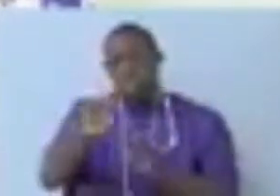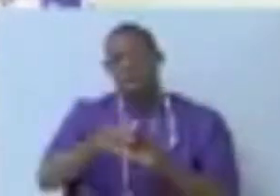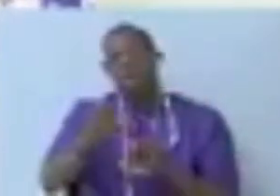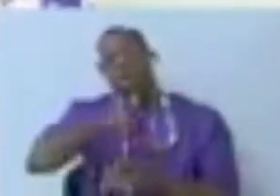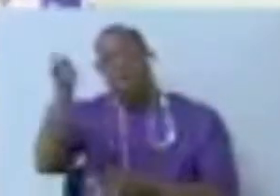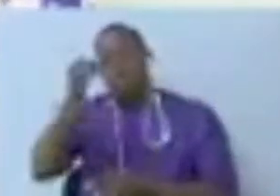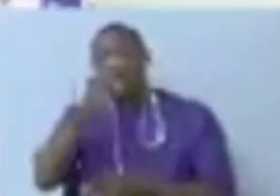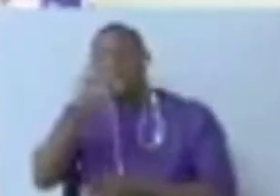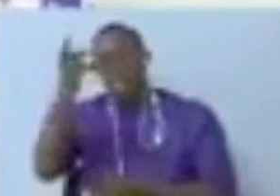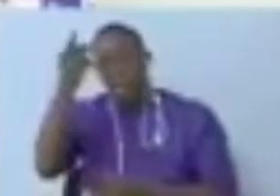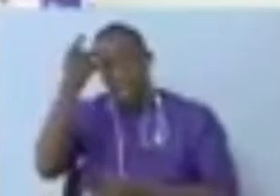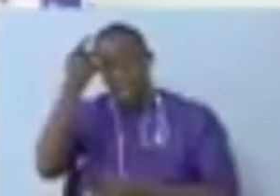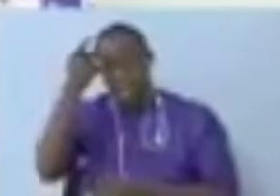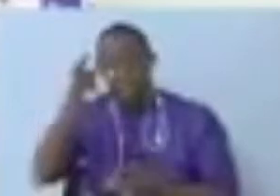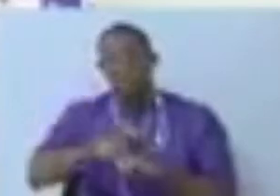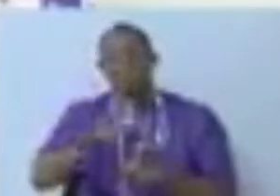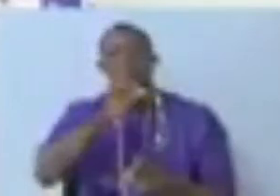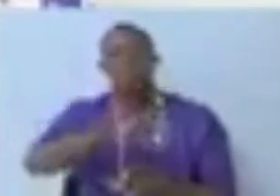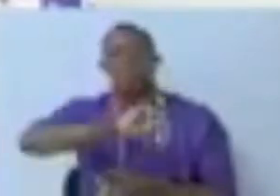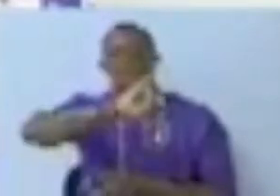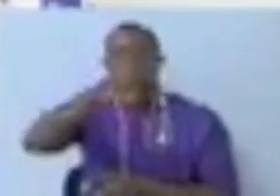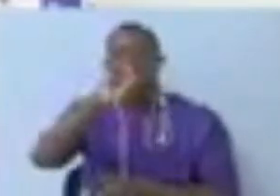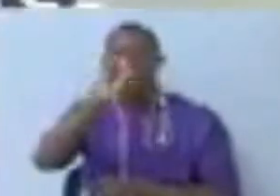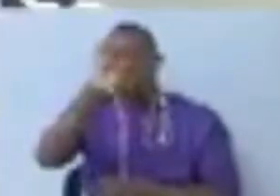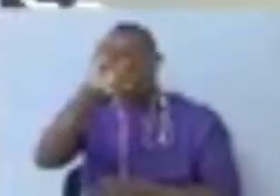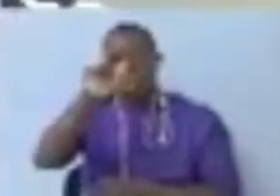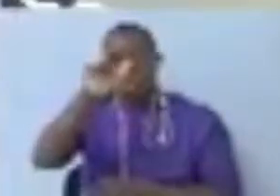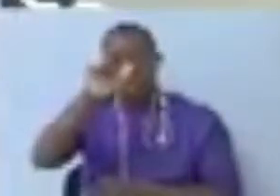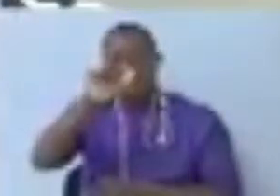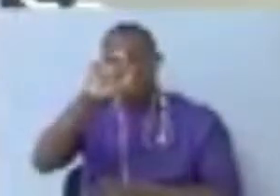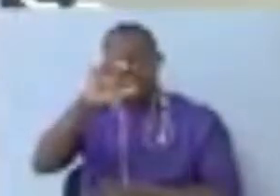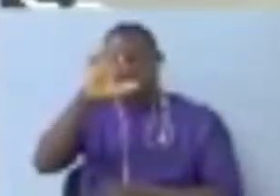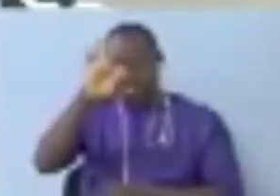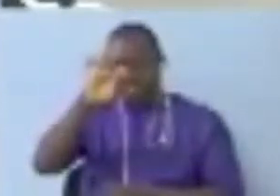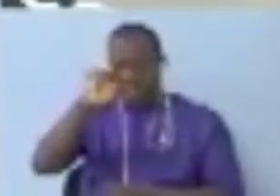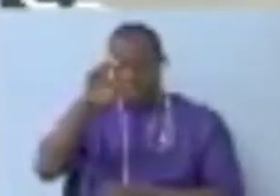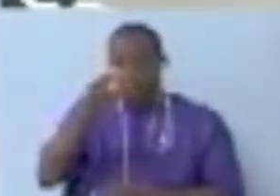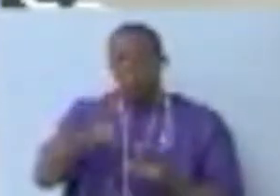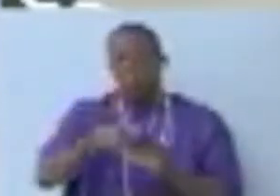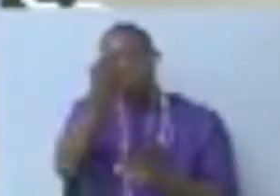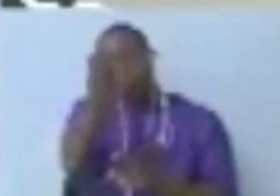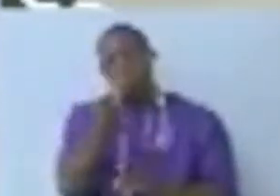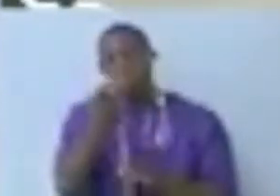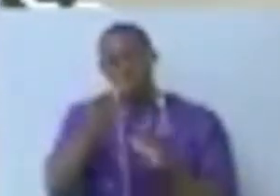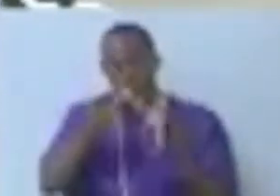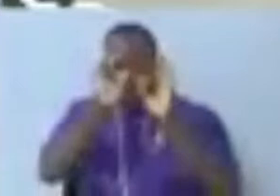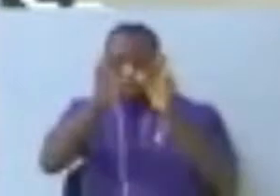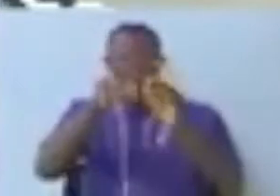Mr. Jobarteh, I can only faithfully represent the evidence as it is. Similarly,